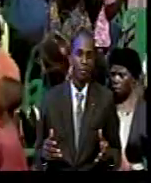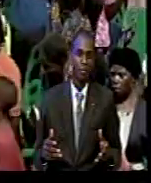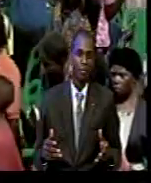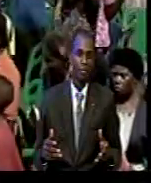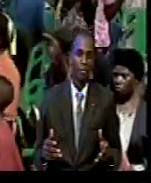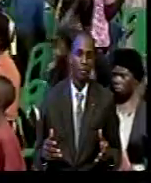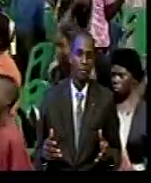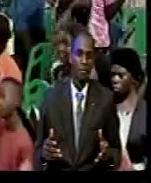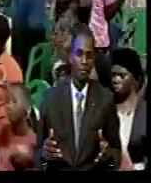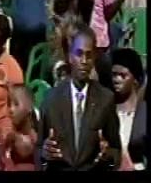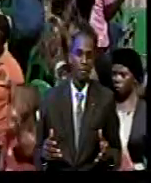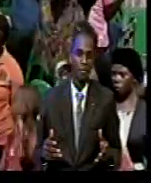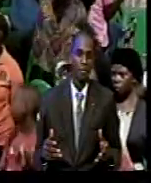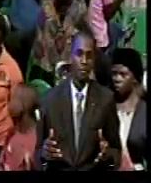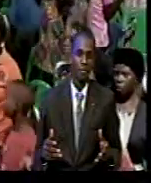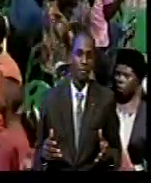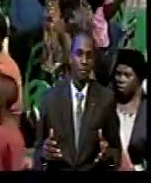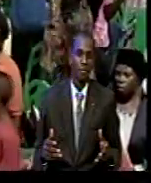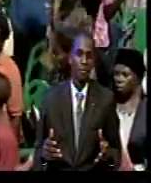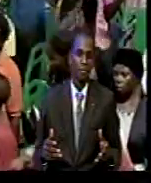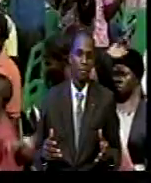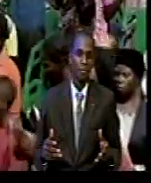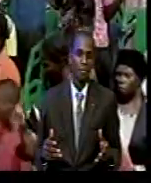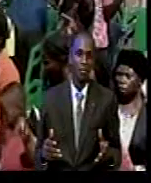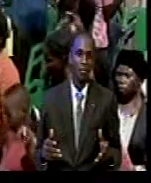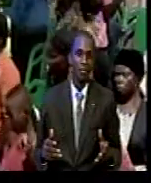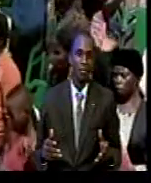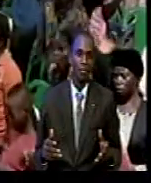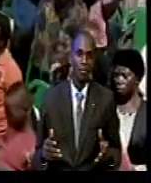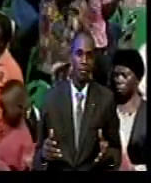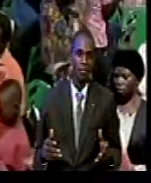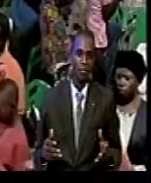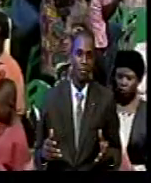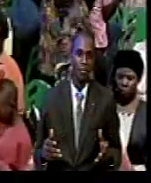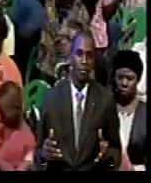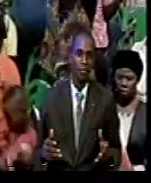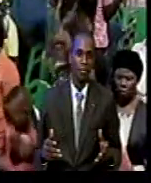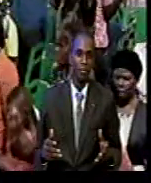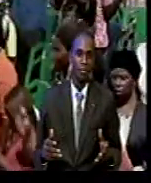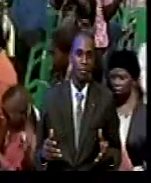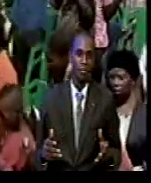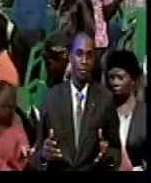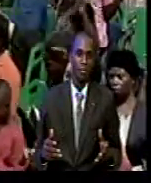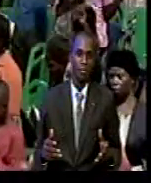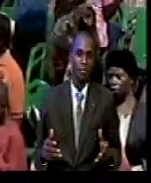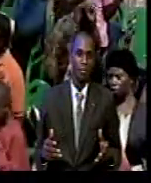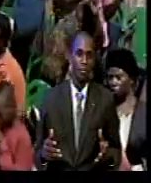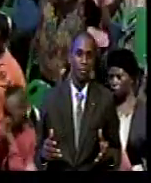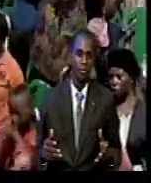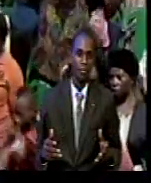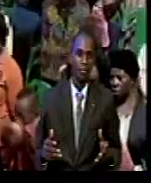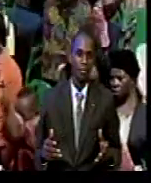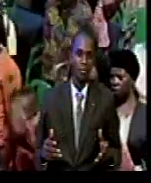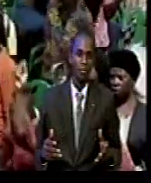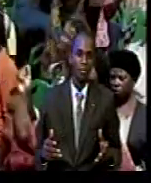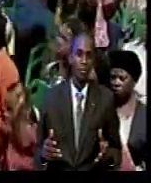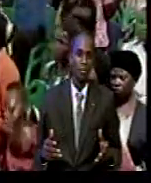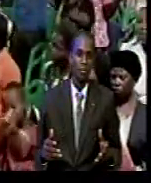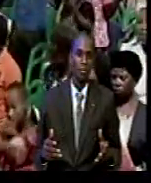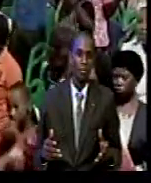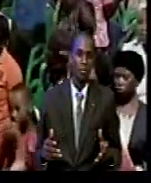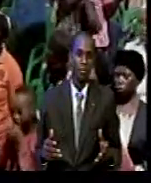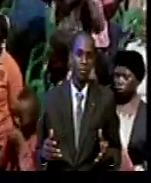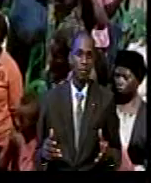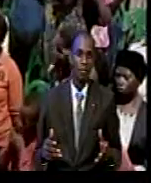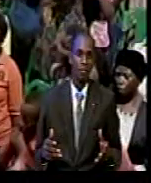us. Pray. What do you want God to do for him? Pray for our mother in the